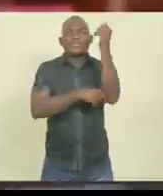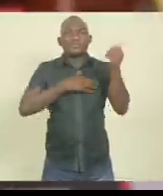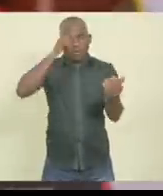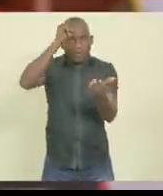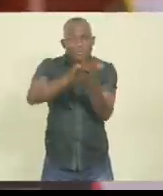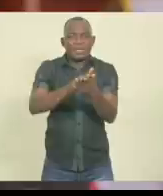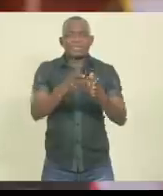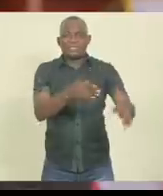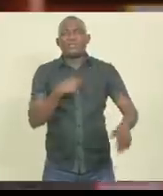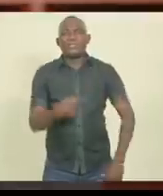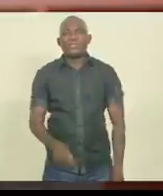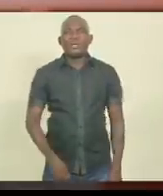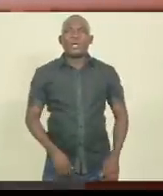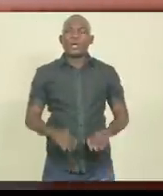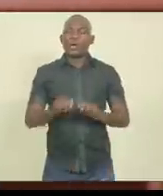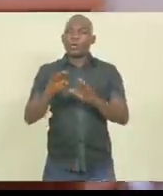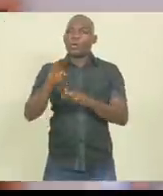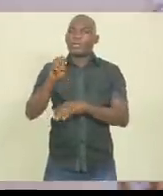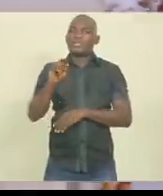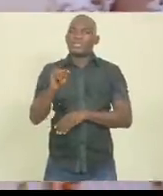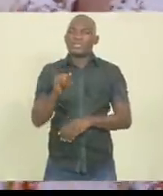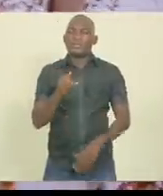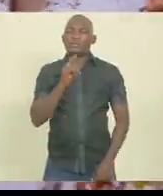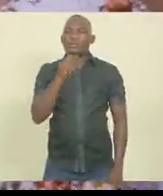Leave me alone. It's me. I'm so disappointed.